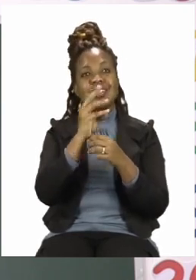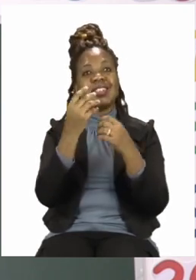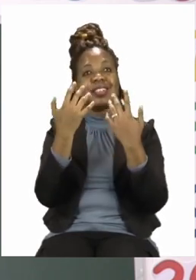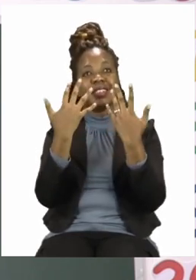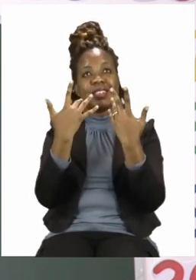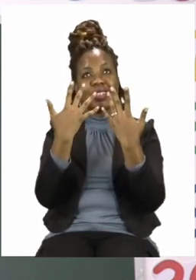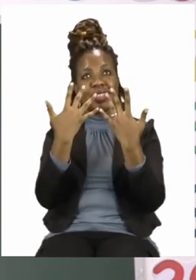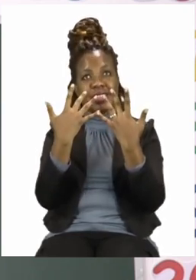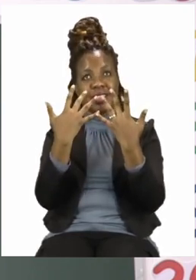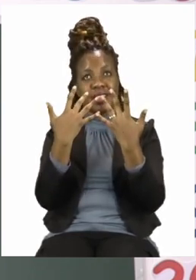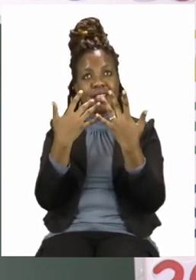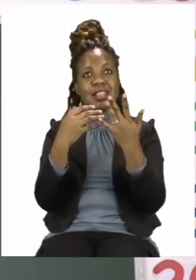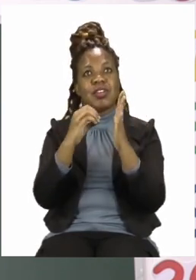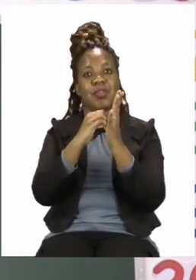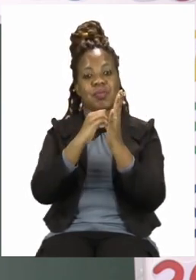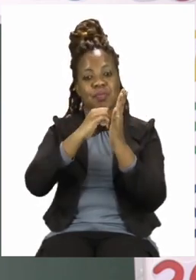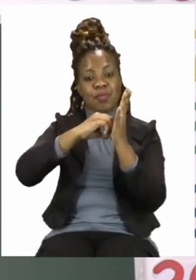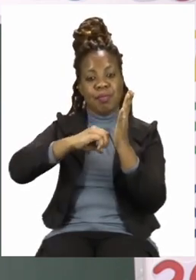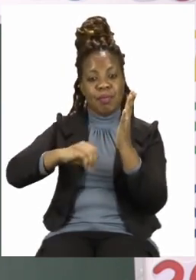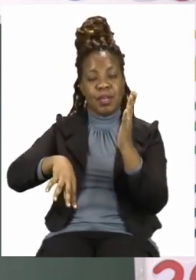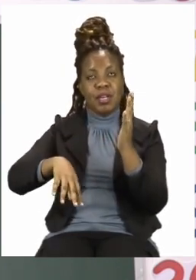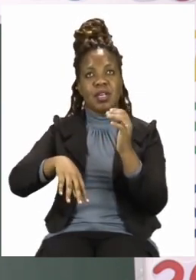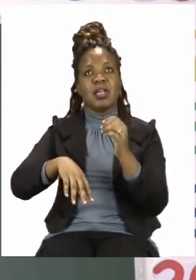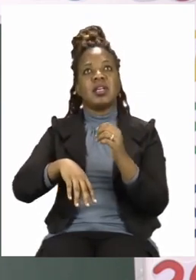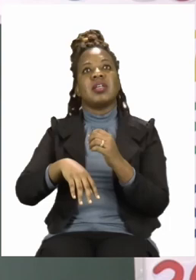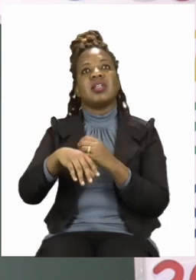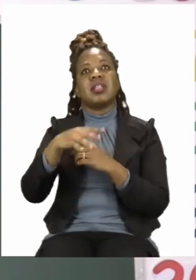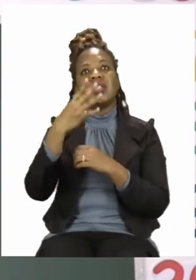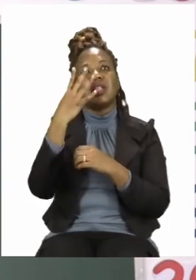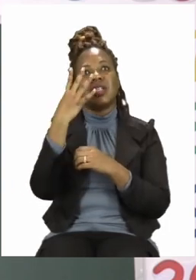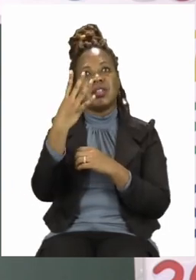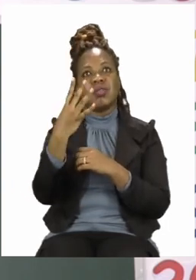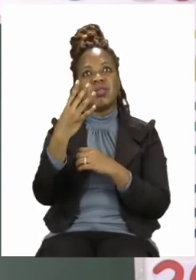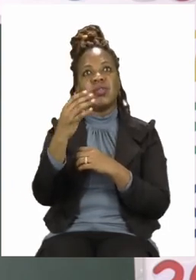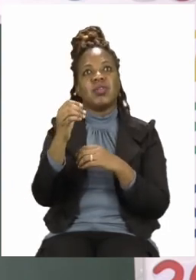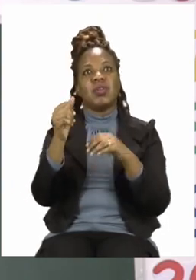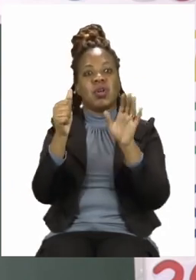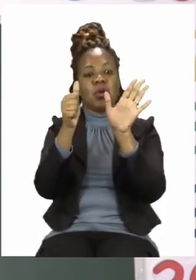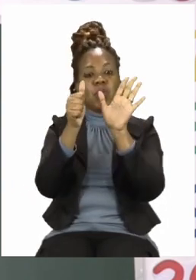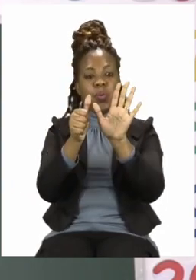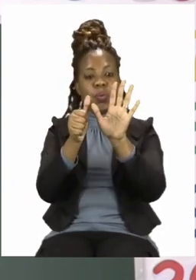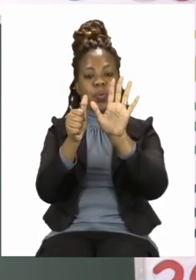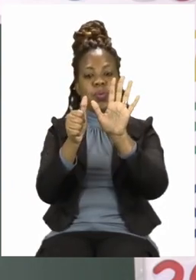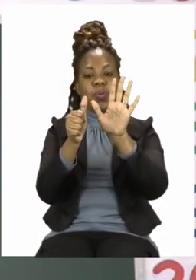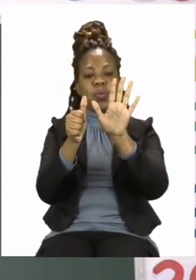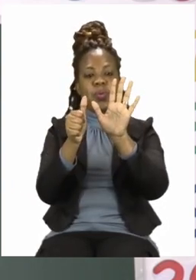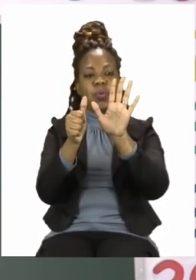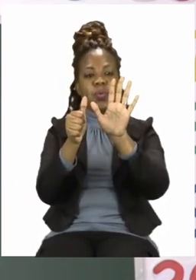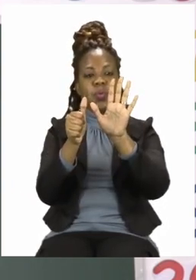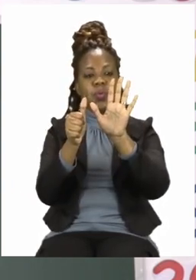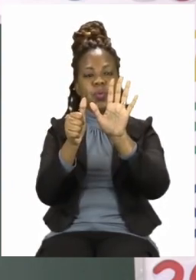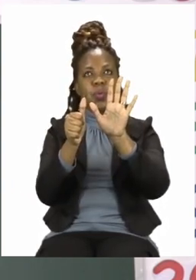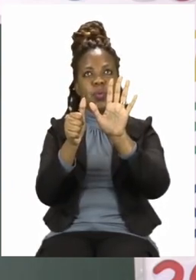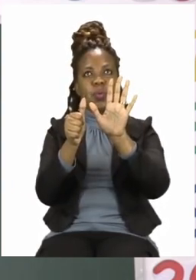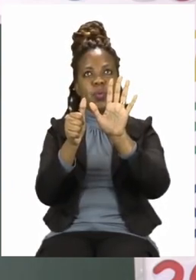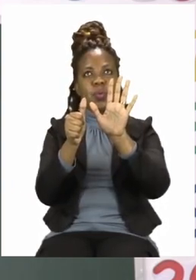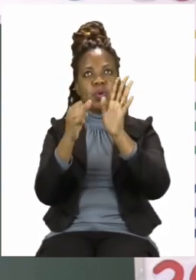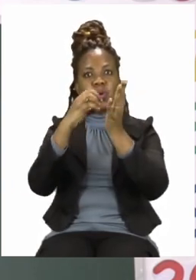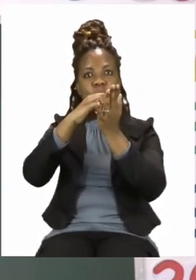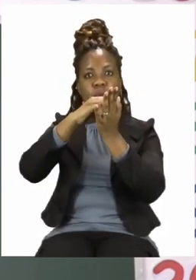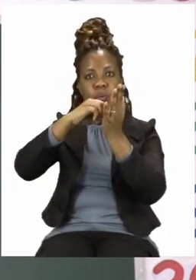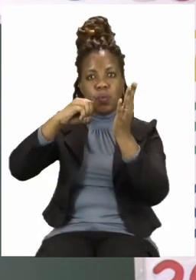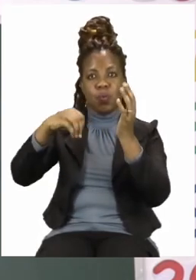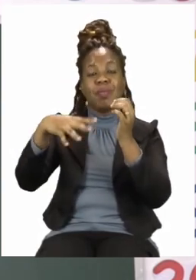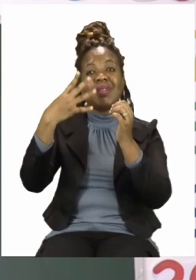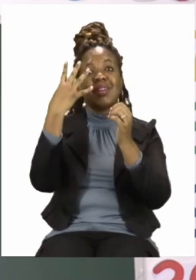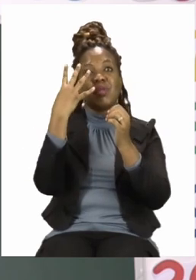have 6 fingers. Yes, now they are correct. I have 6 fingers and I'm going to take away